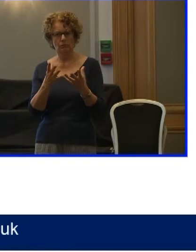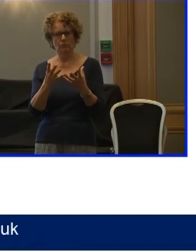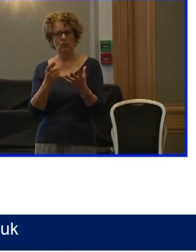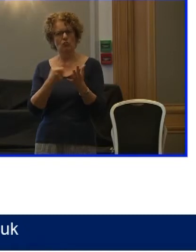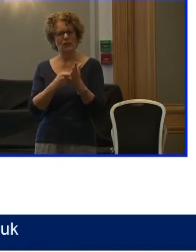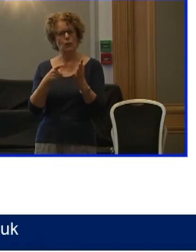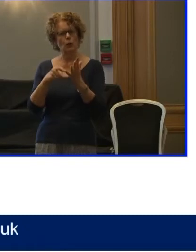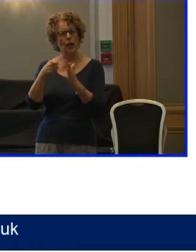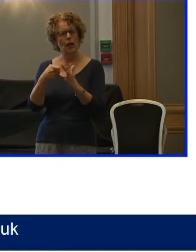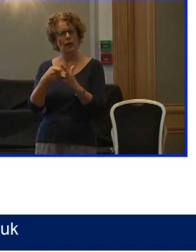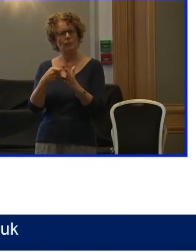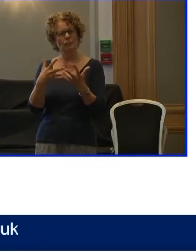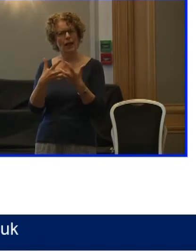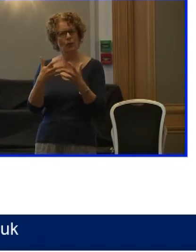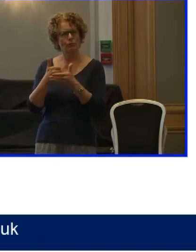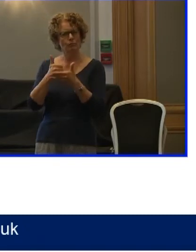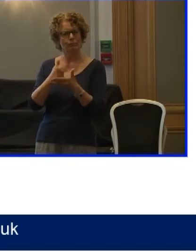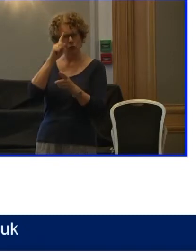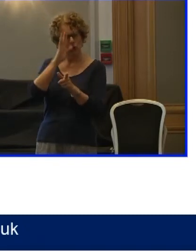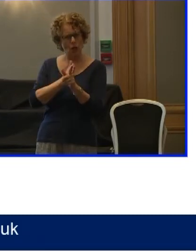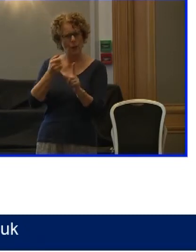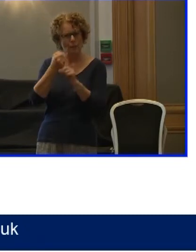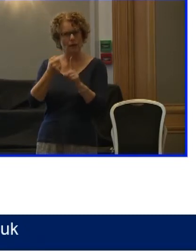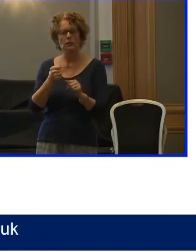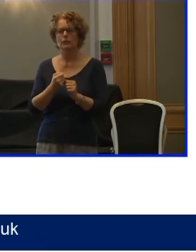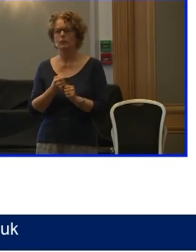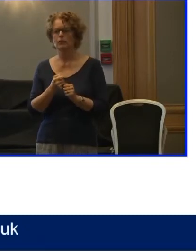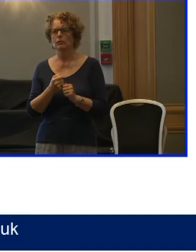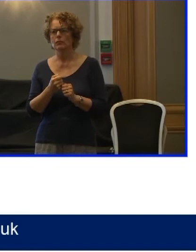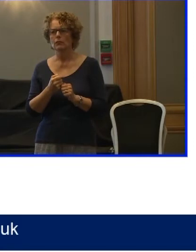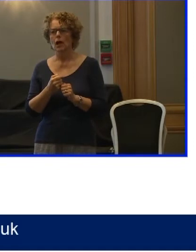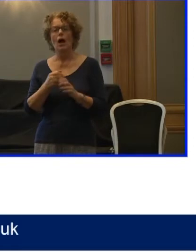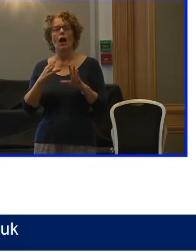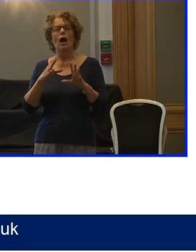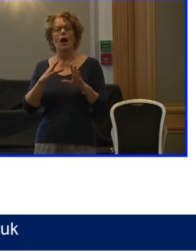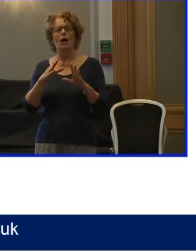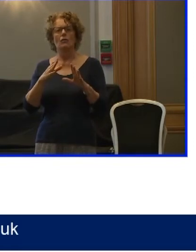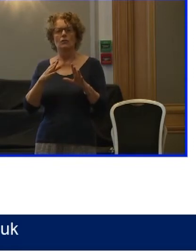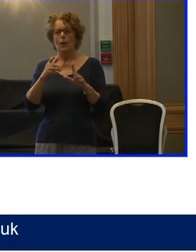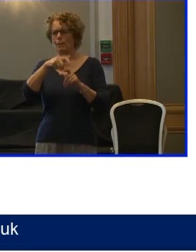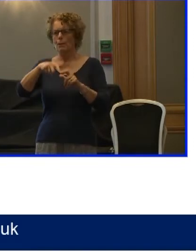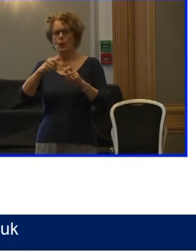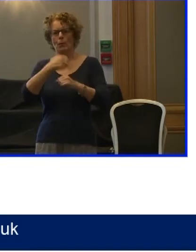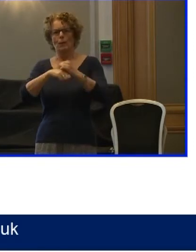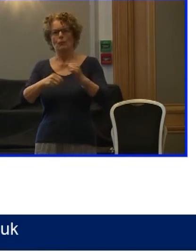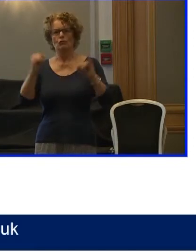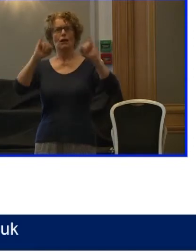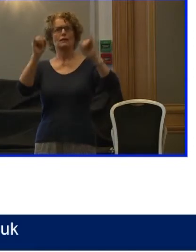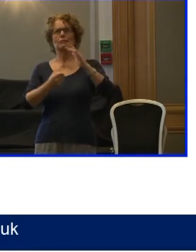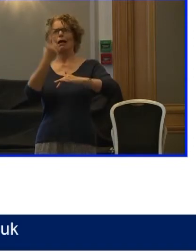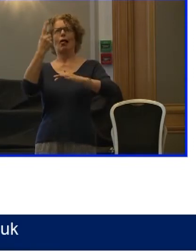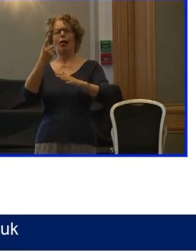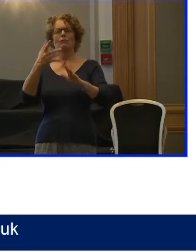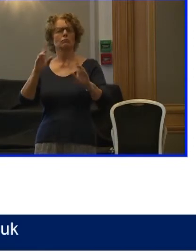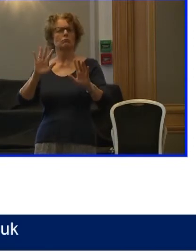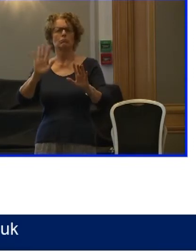is what we're aiming to do is stop people getting to crisis, where we can't take referrals. And I'm sure that